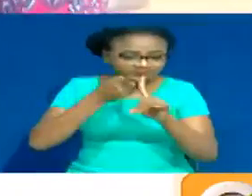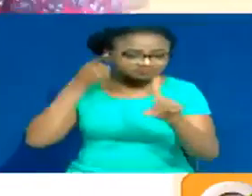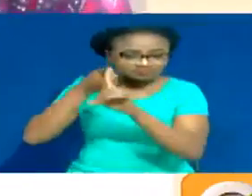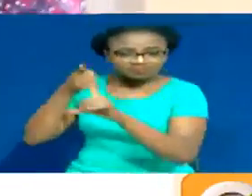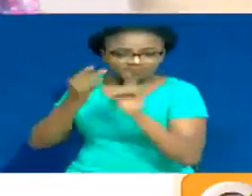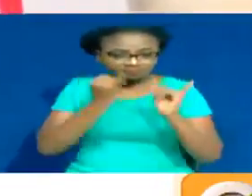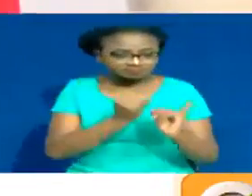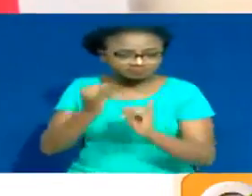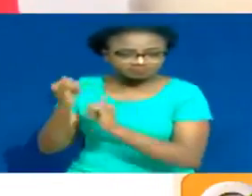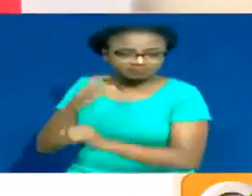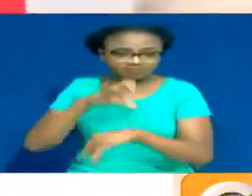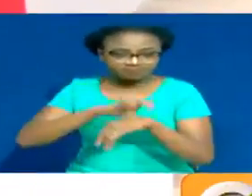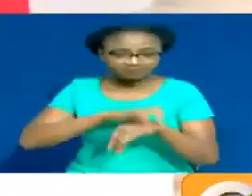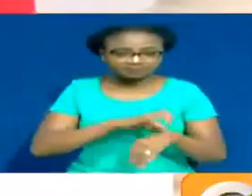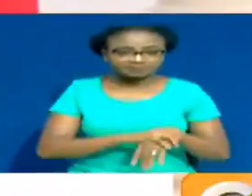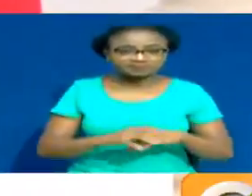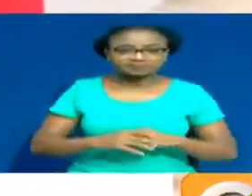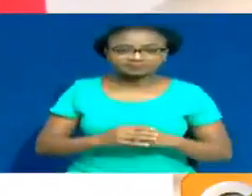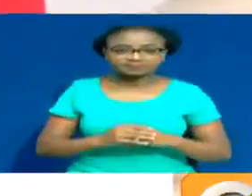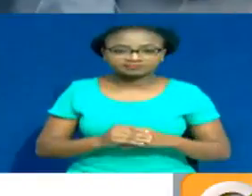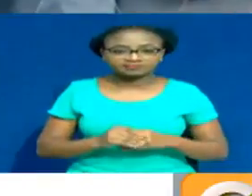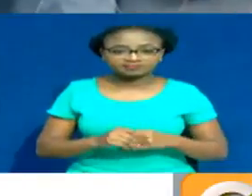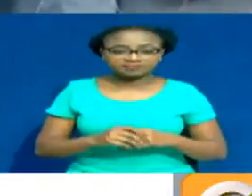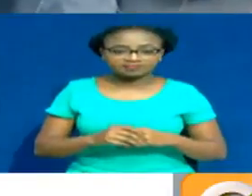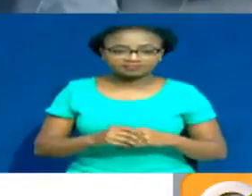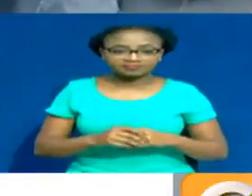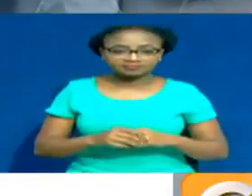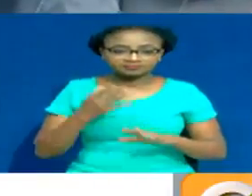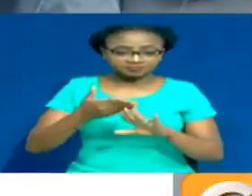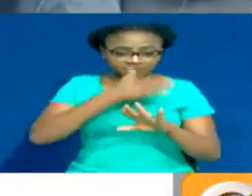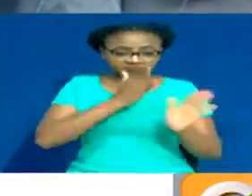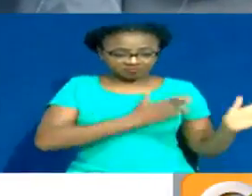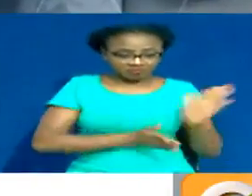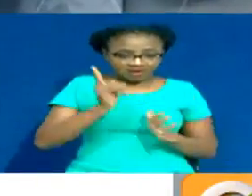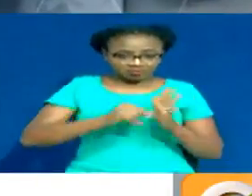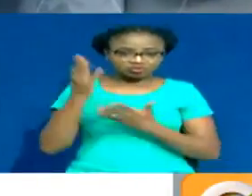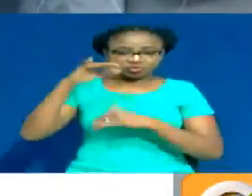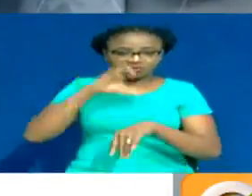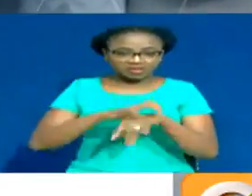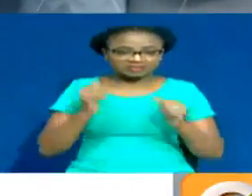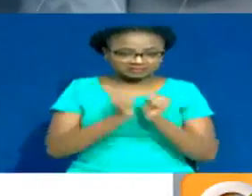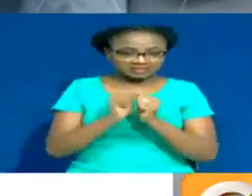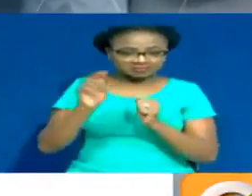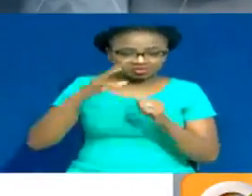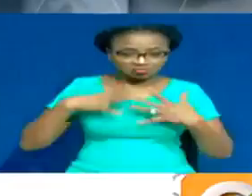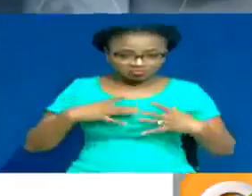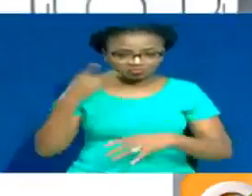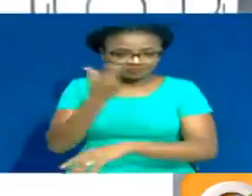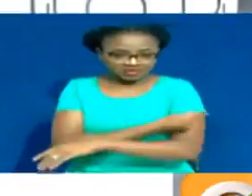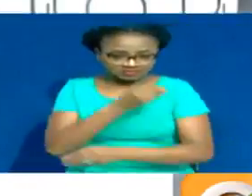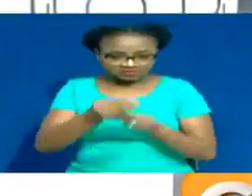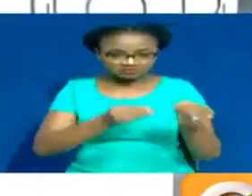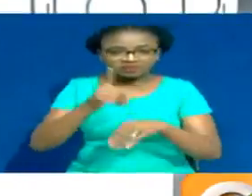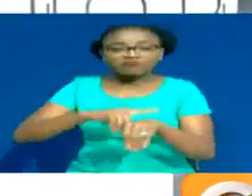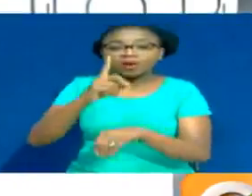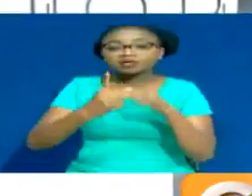Kenya's revised vaccination deployment plan. From the initial plan, which hoped to vaccinate 10 million Kenyans by